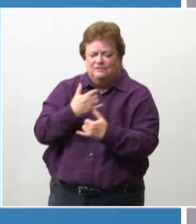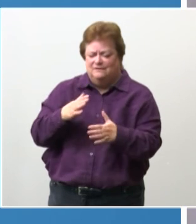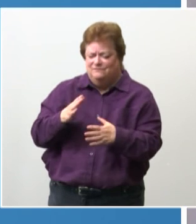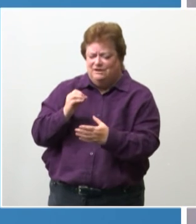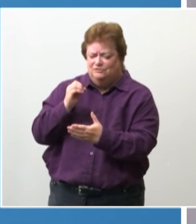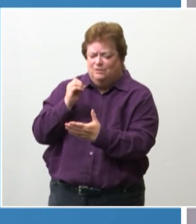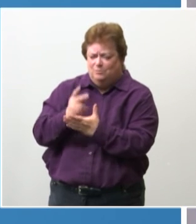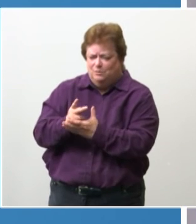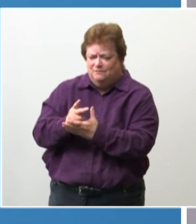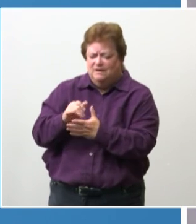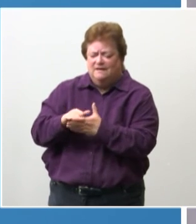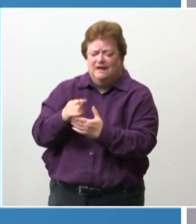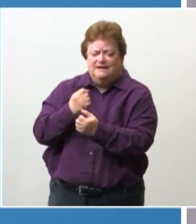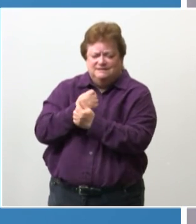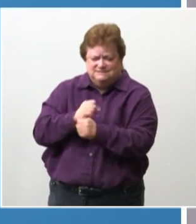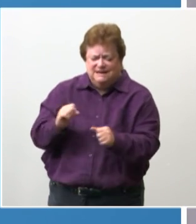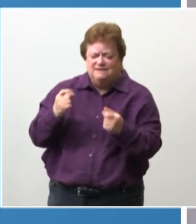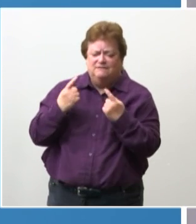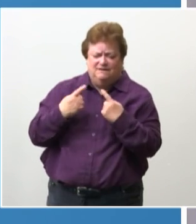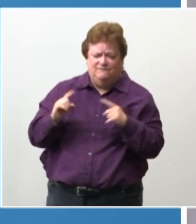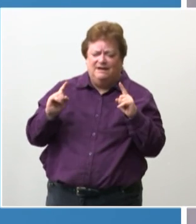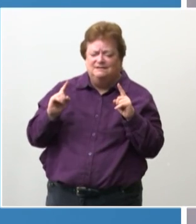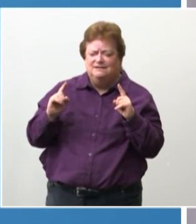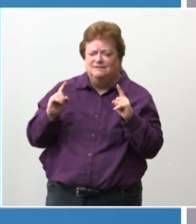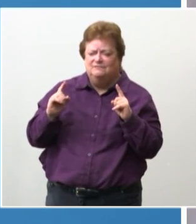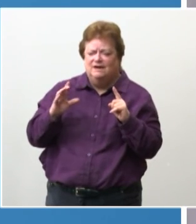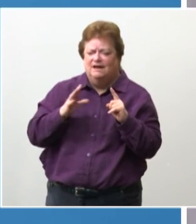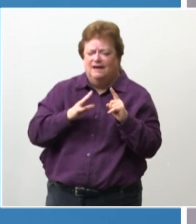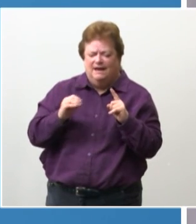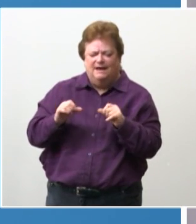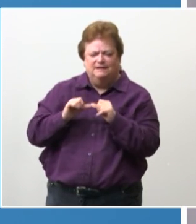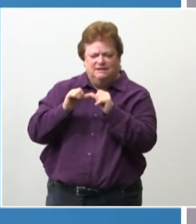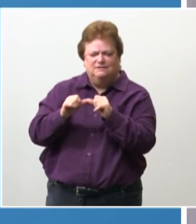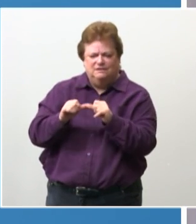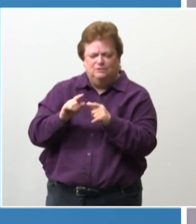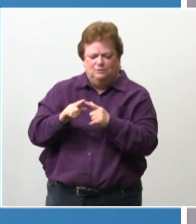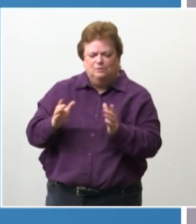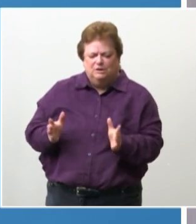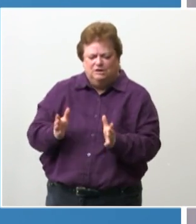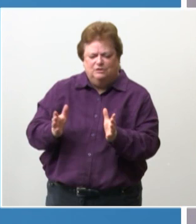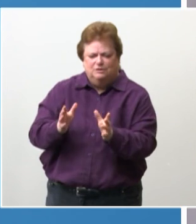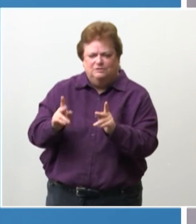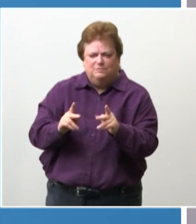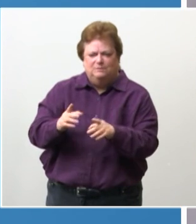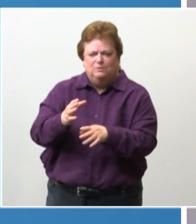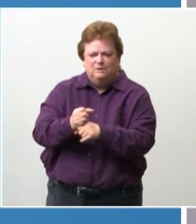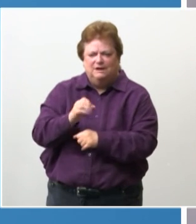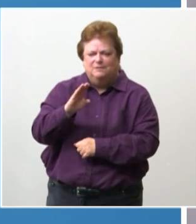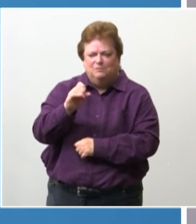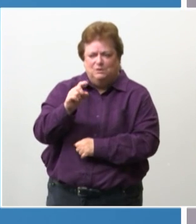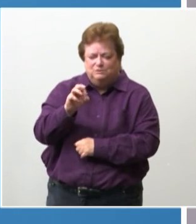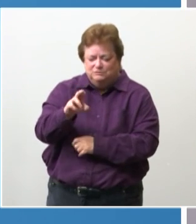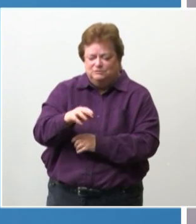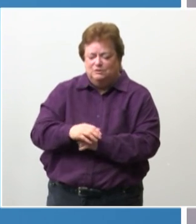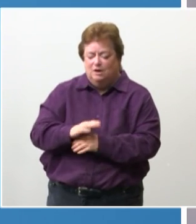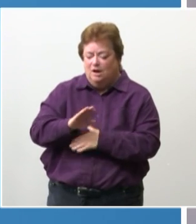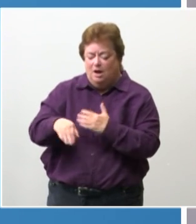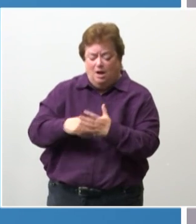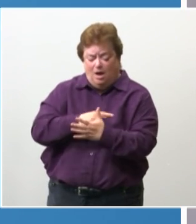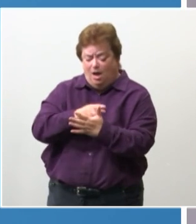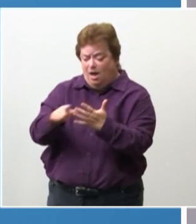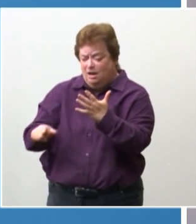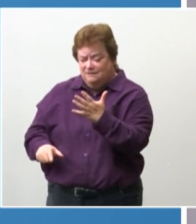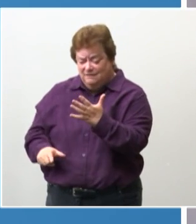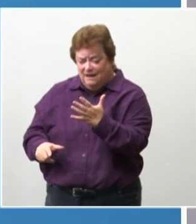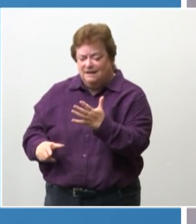approved that are safe and effective, and continue to encourage people to get their boosters. We think all of that is making